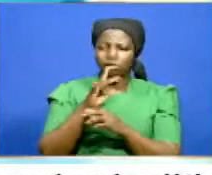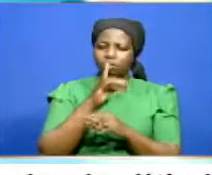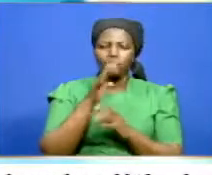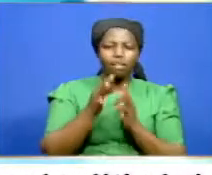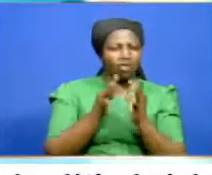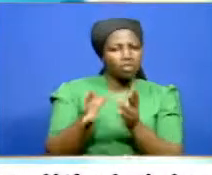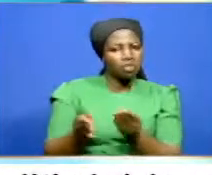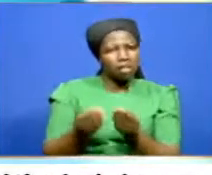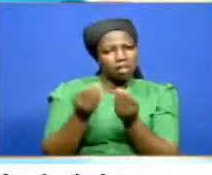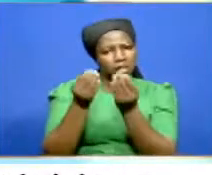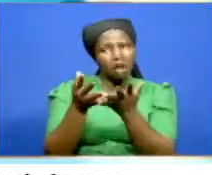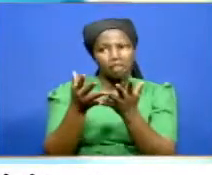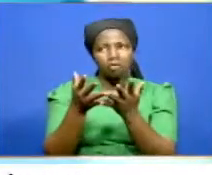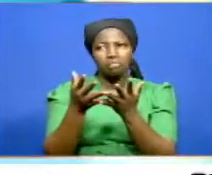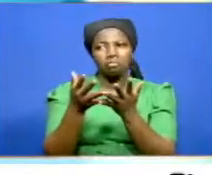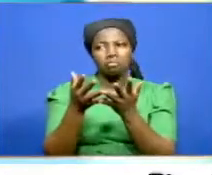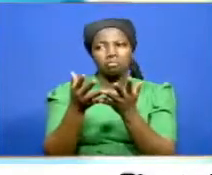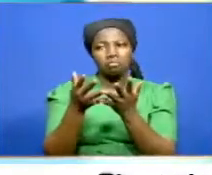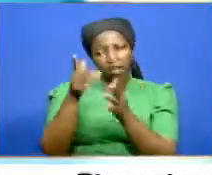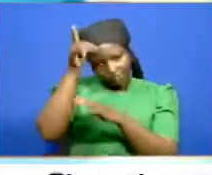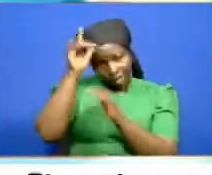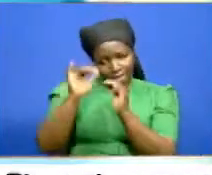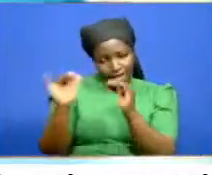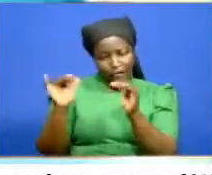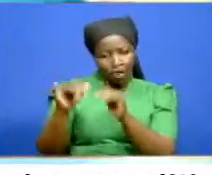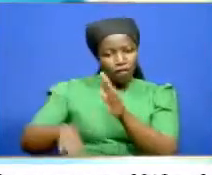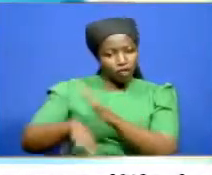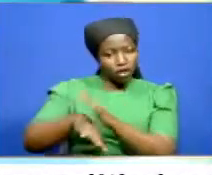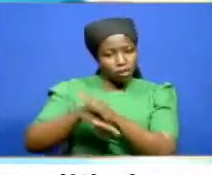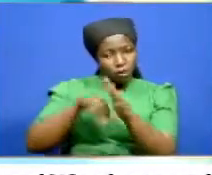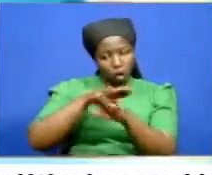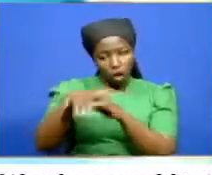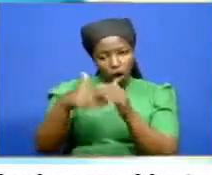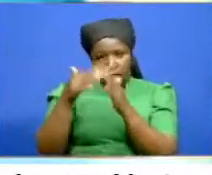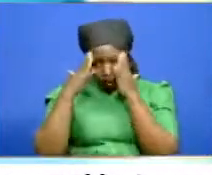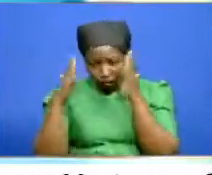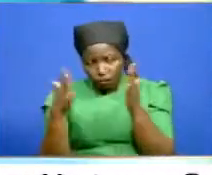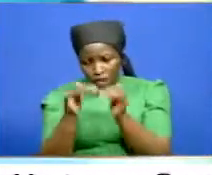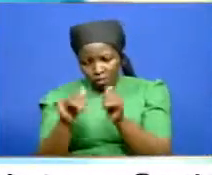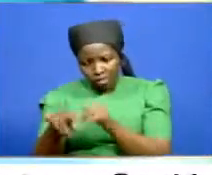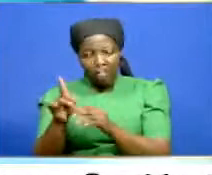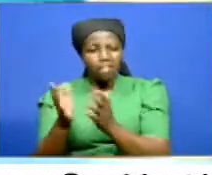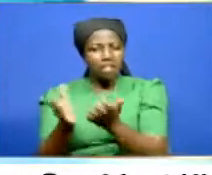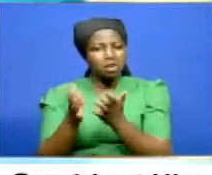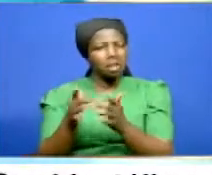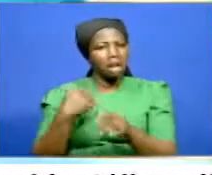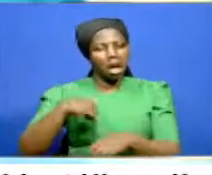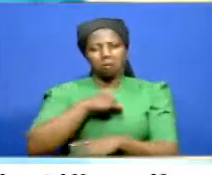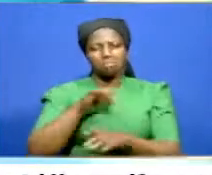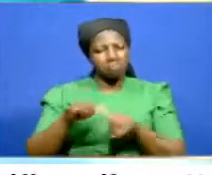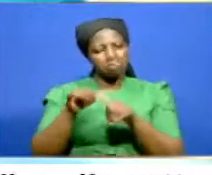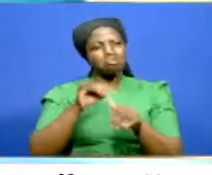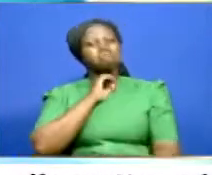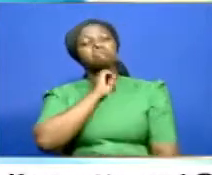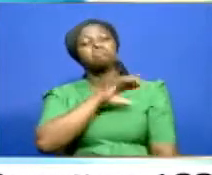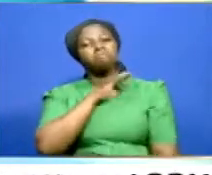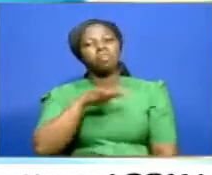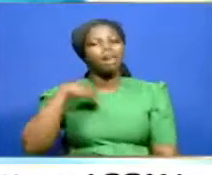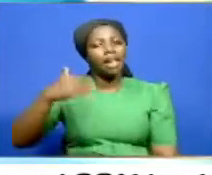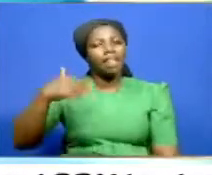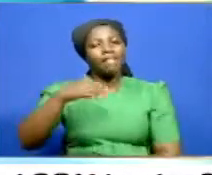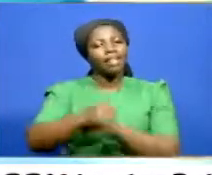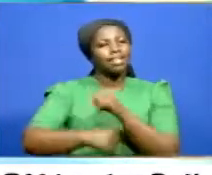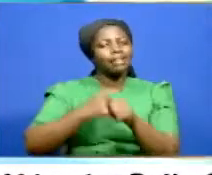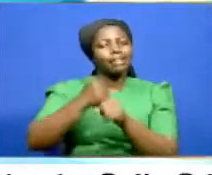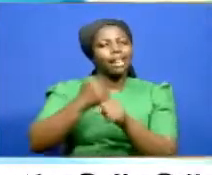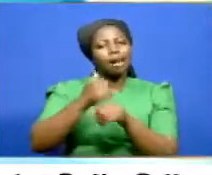give academies or maybe grassroots football all the attention that it needs, we'll definitely continue complaining year in, year out about the state of our football, especially at